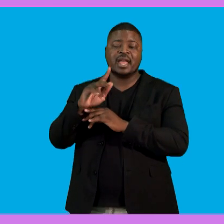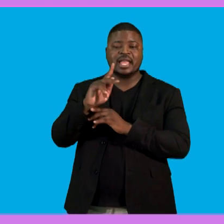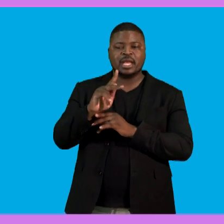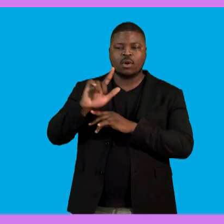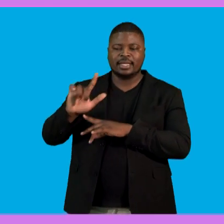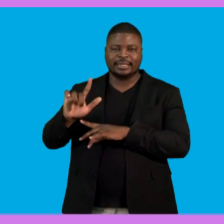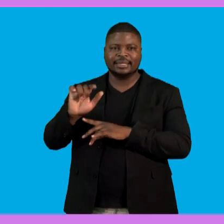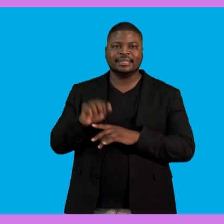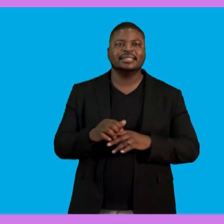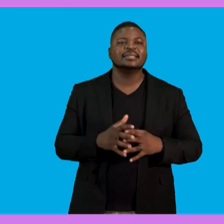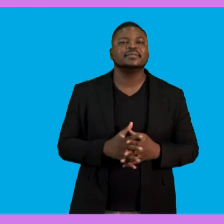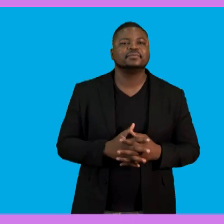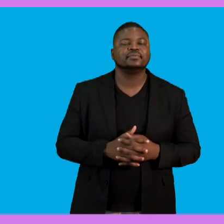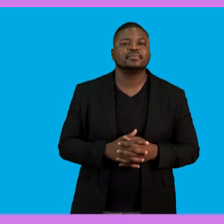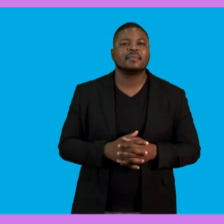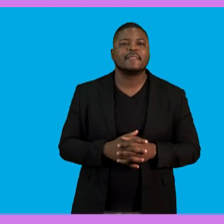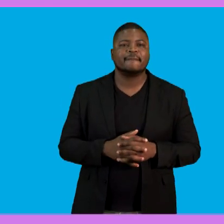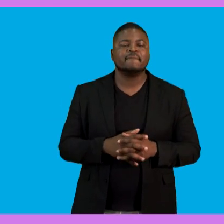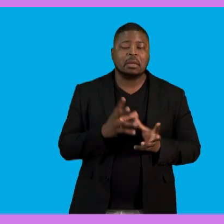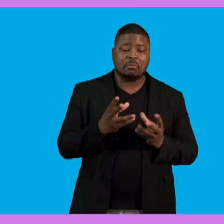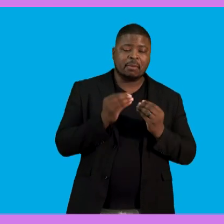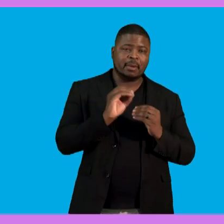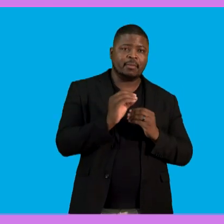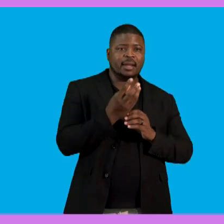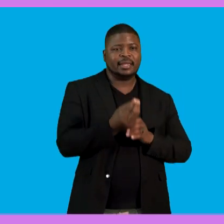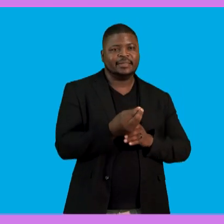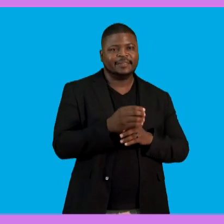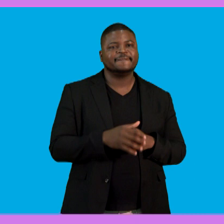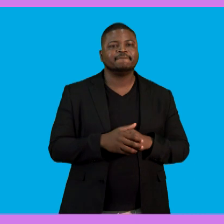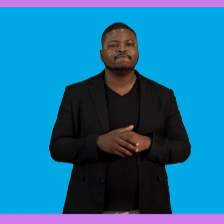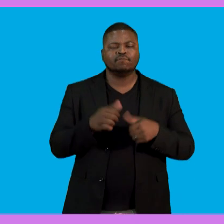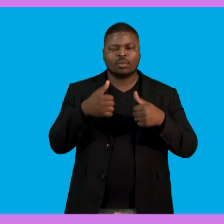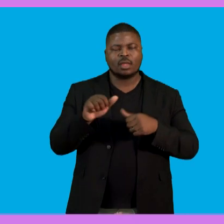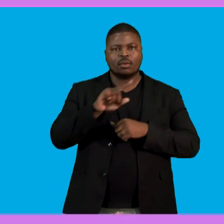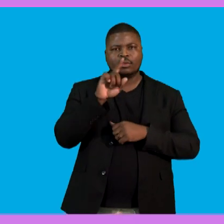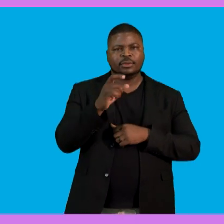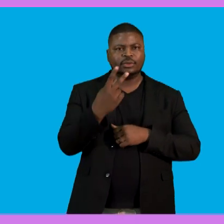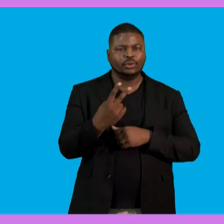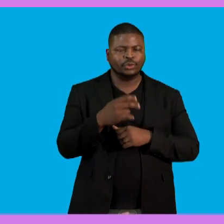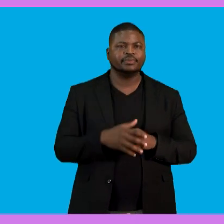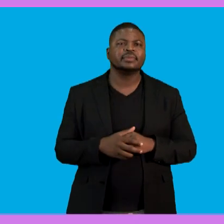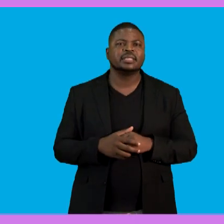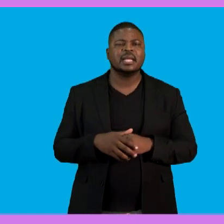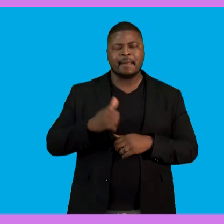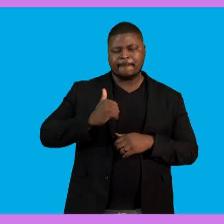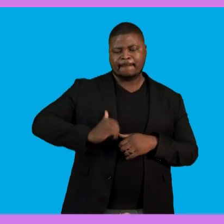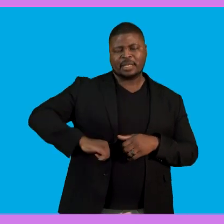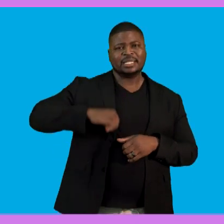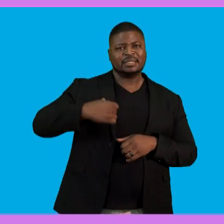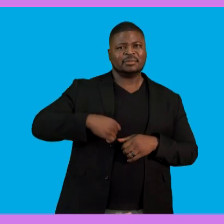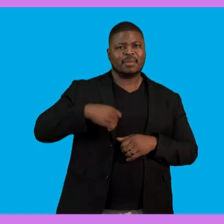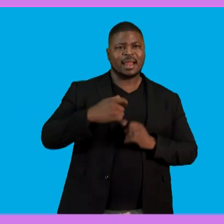kiloliters, because the unit for water is kiloliters. It's given there. Then question 2 says, what